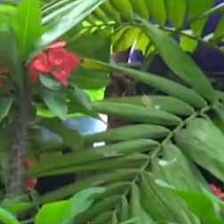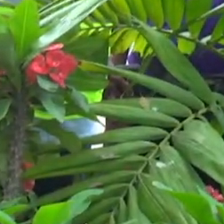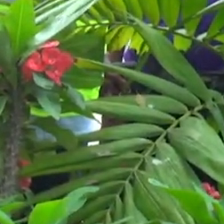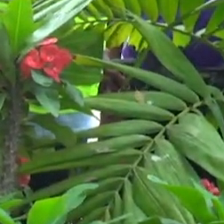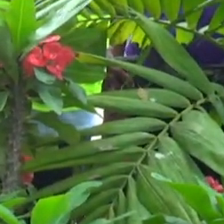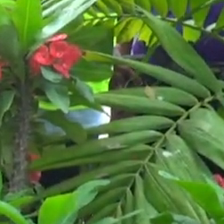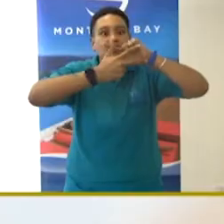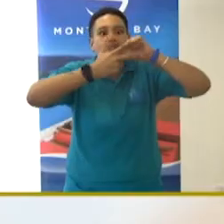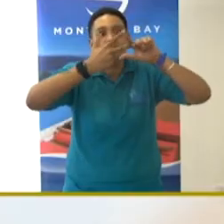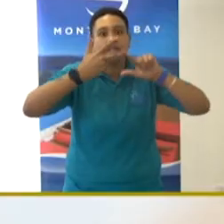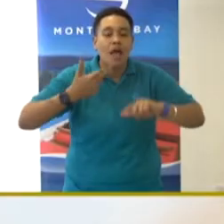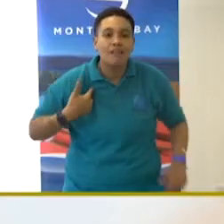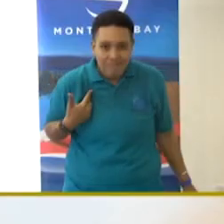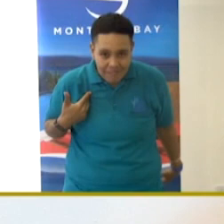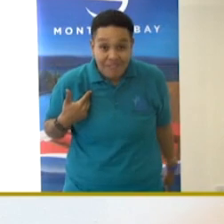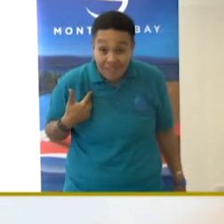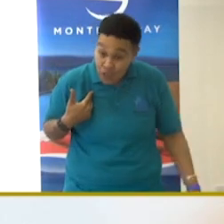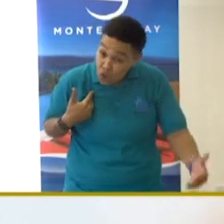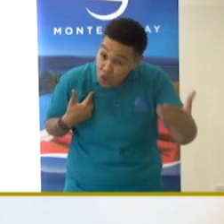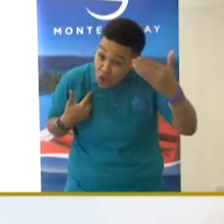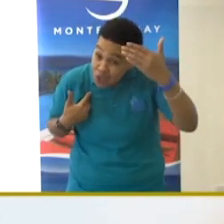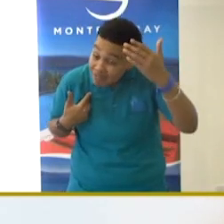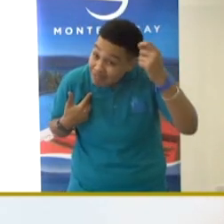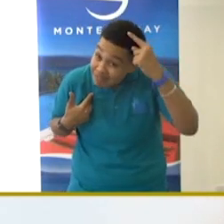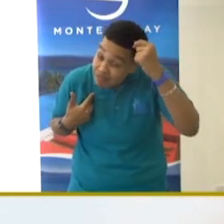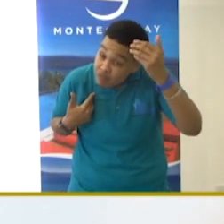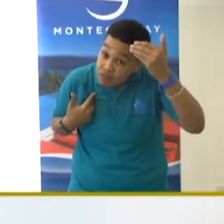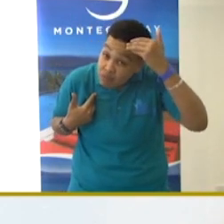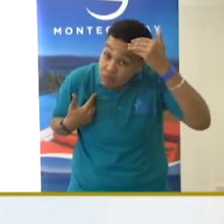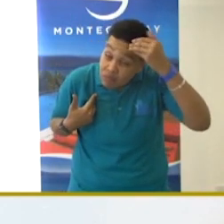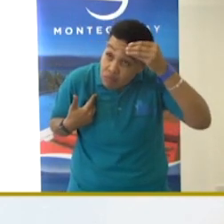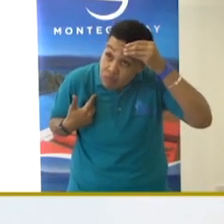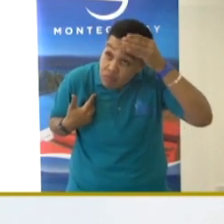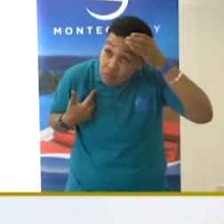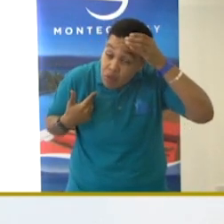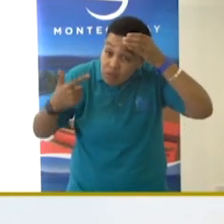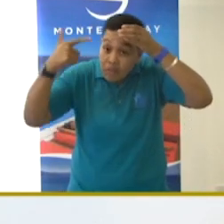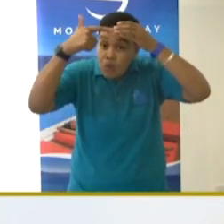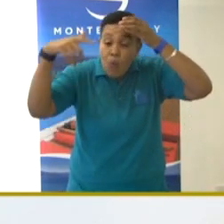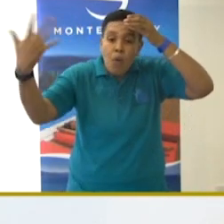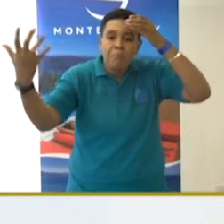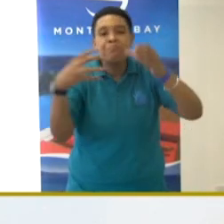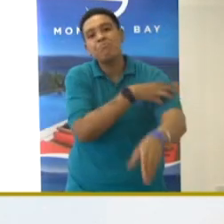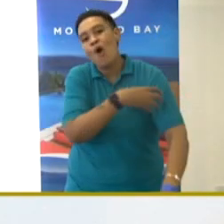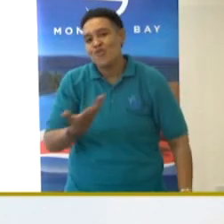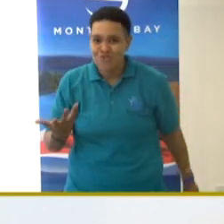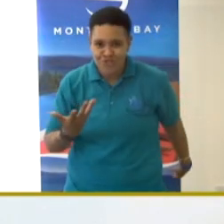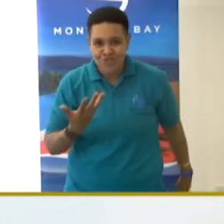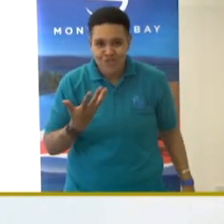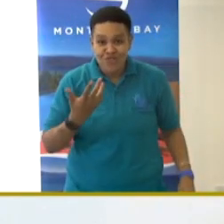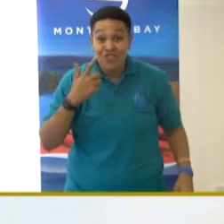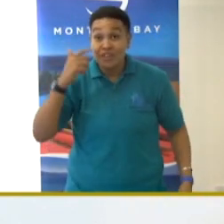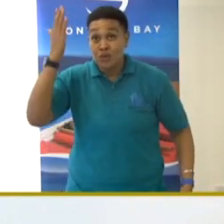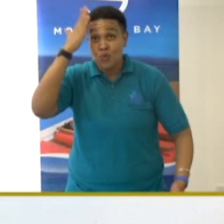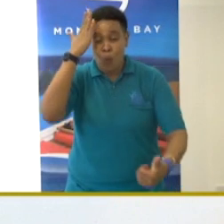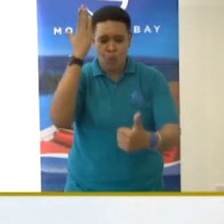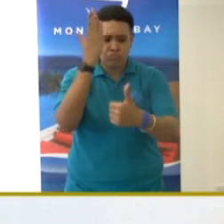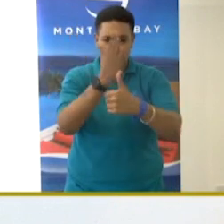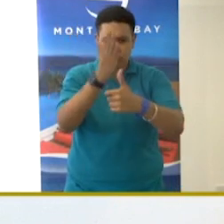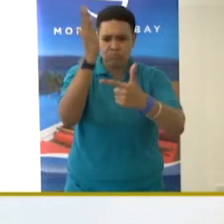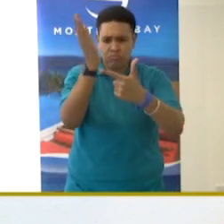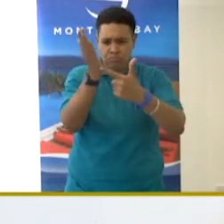infectious diseases. Knowledge is power, and our awareness of this triple threat is the first step to